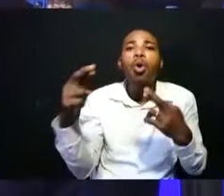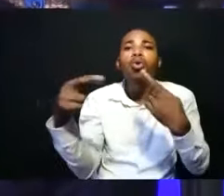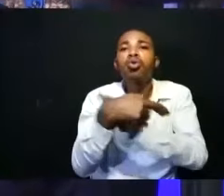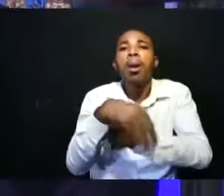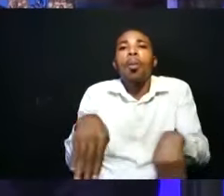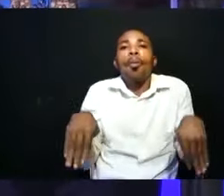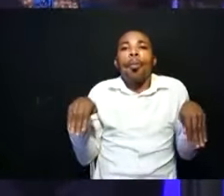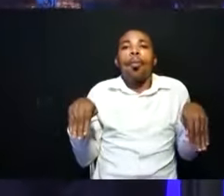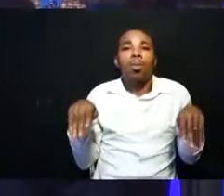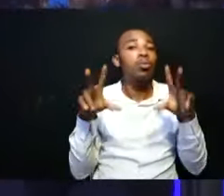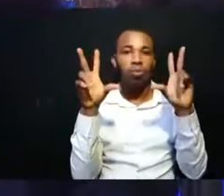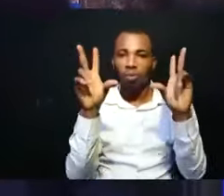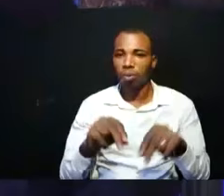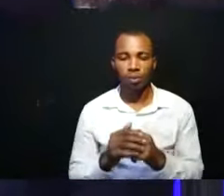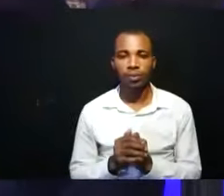That